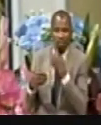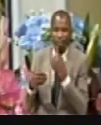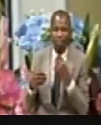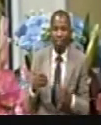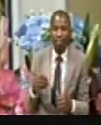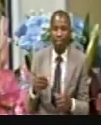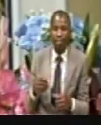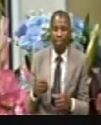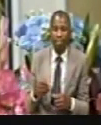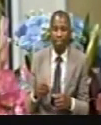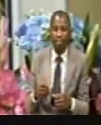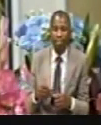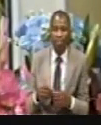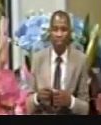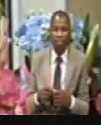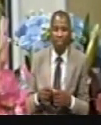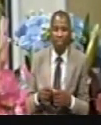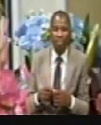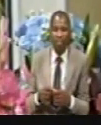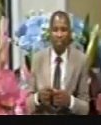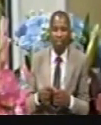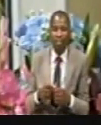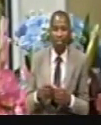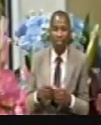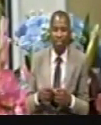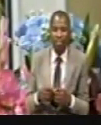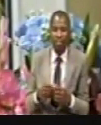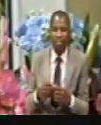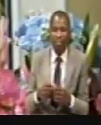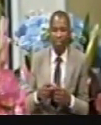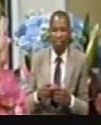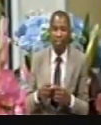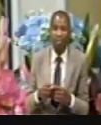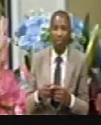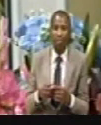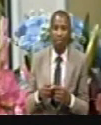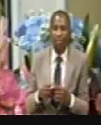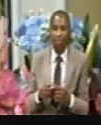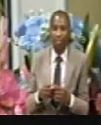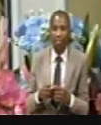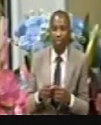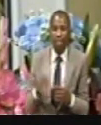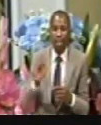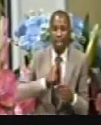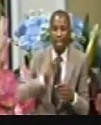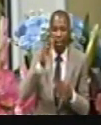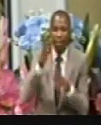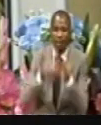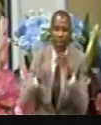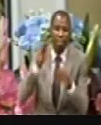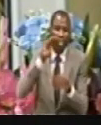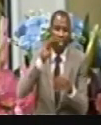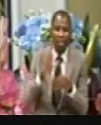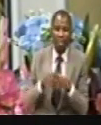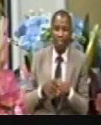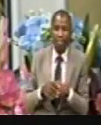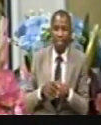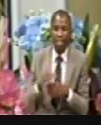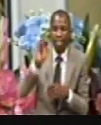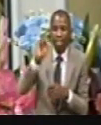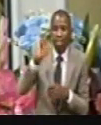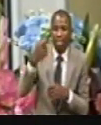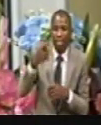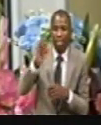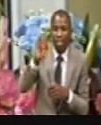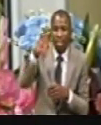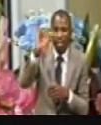My name is Ezala Lovett, Olubechi. I'm in Chivesin District of Rumola